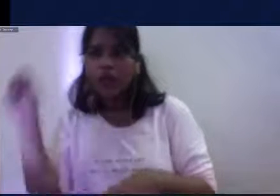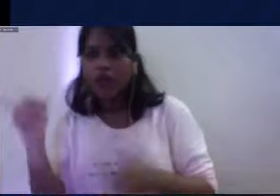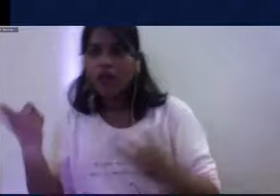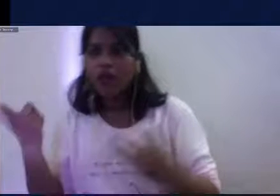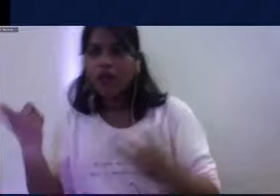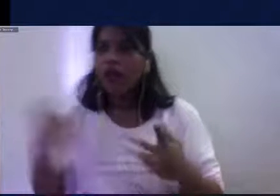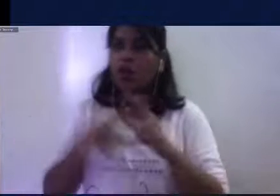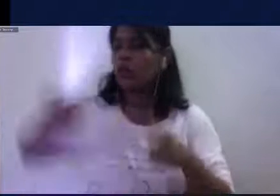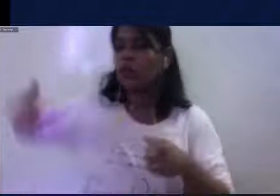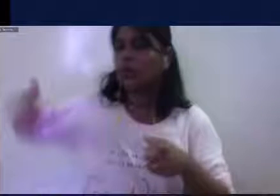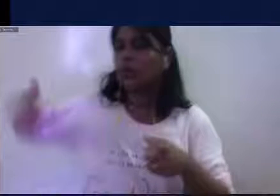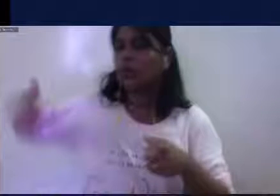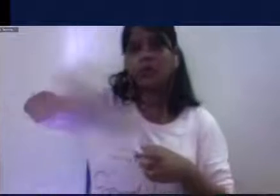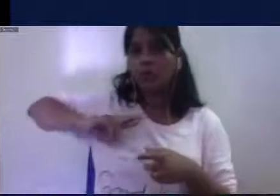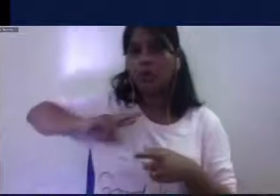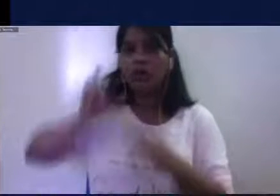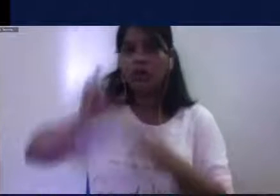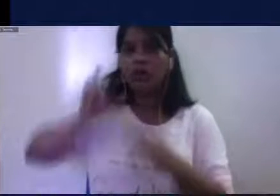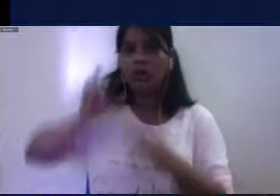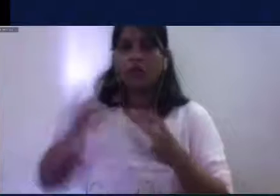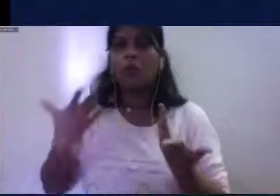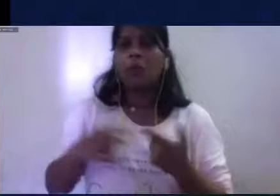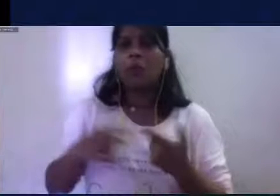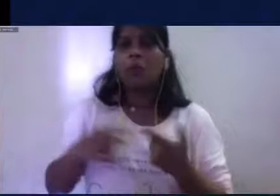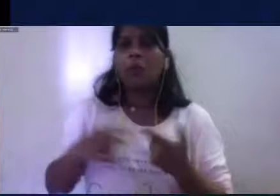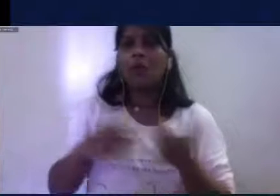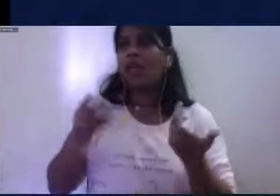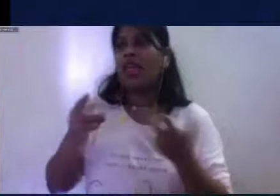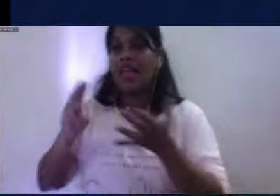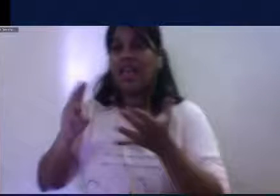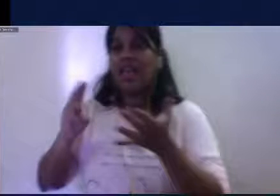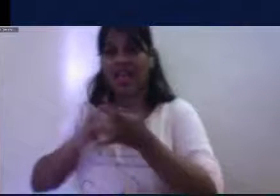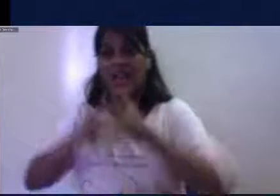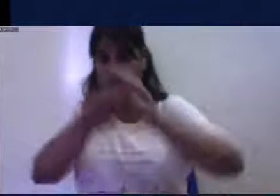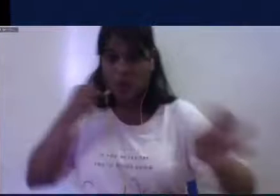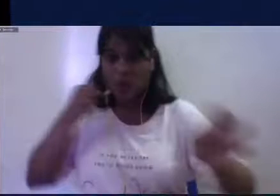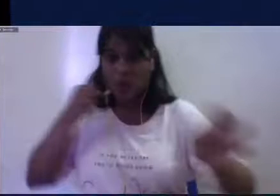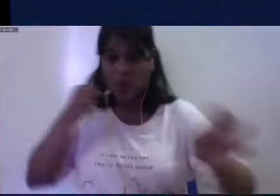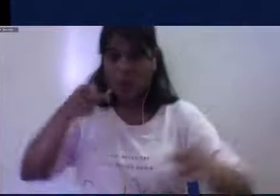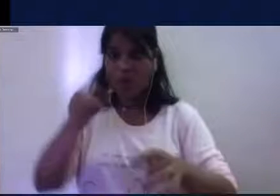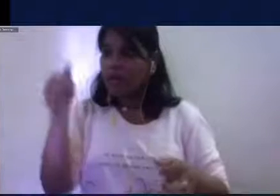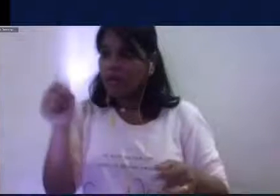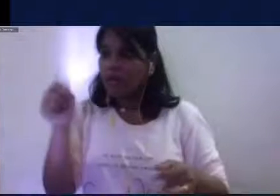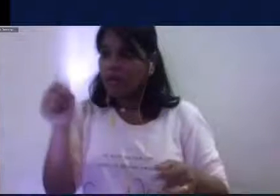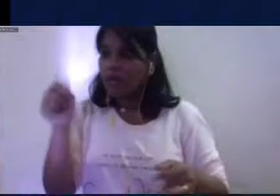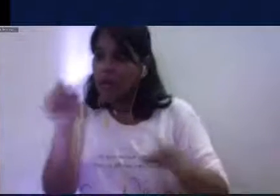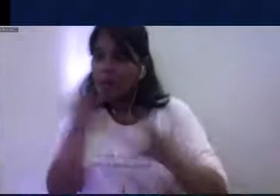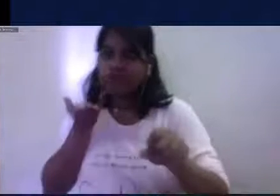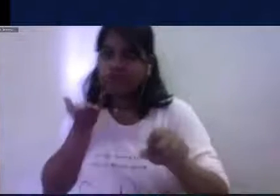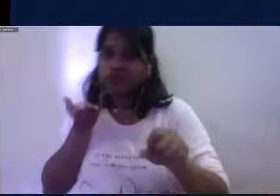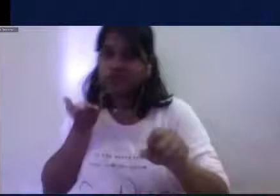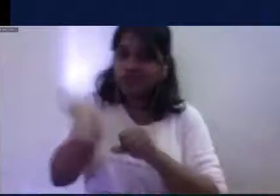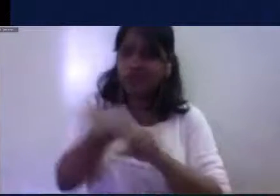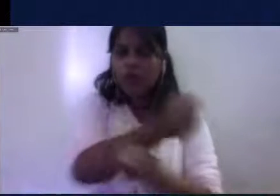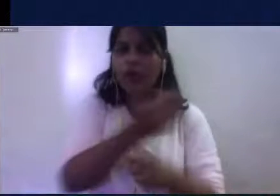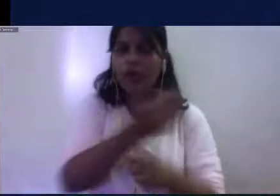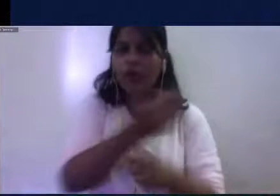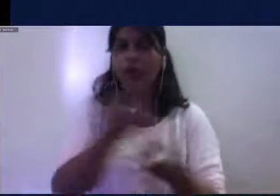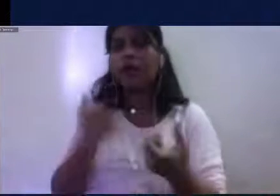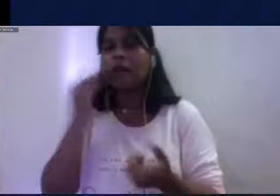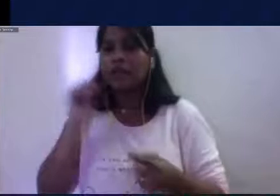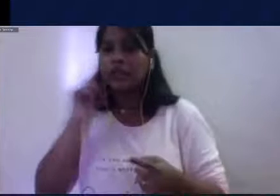to respond. If she put something in the microwave oven and she put the timer, set the timer on, went to